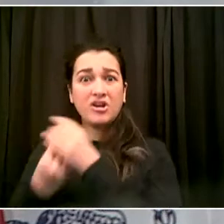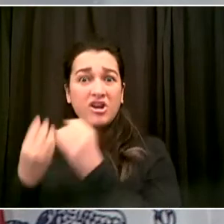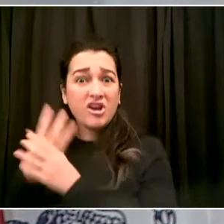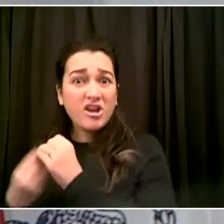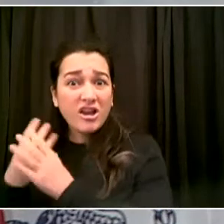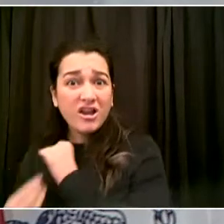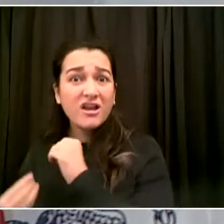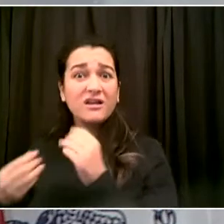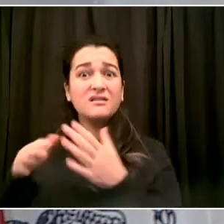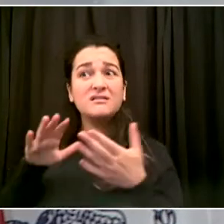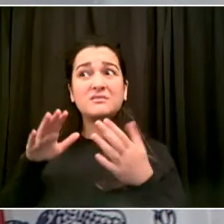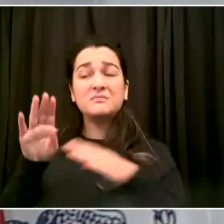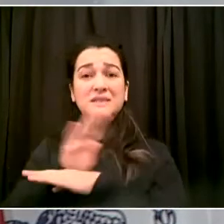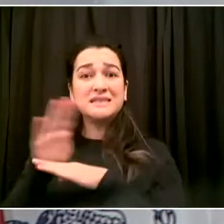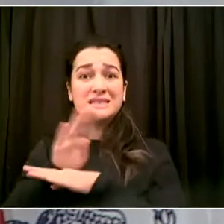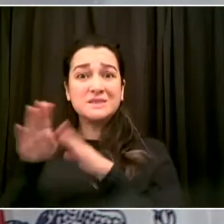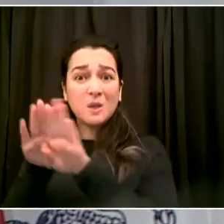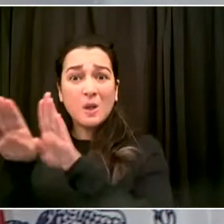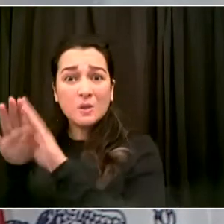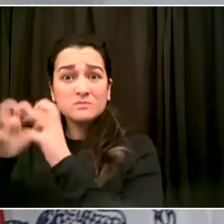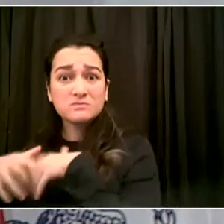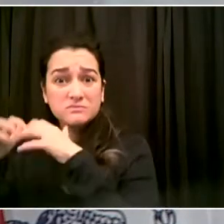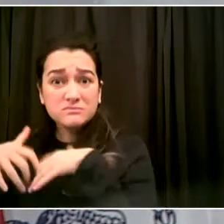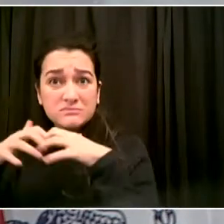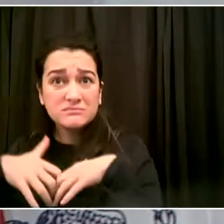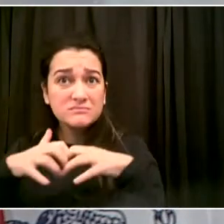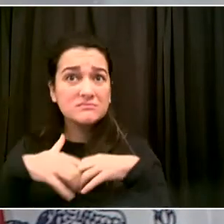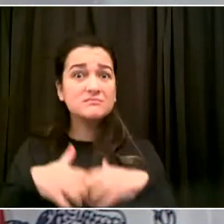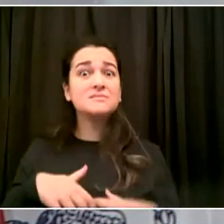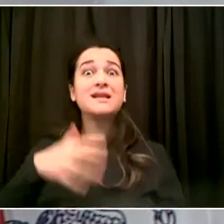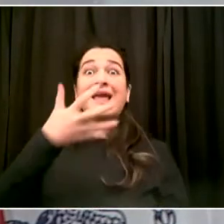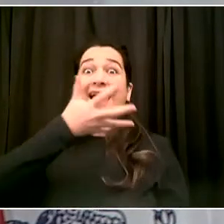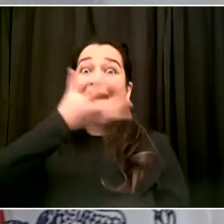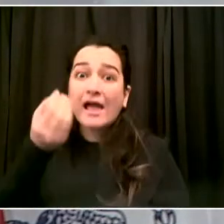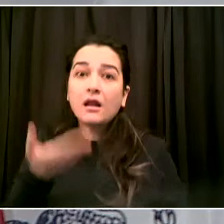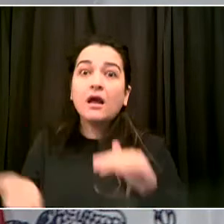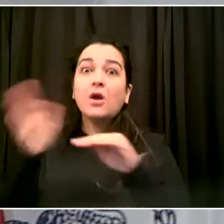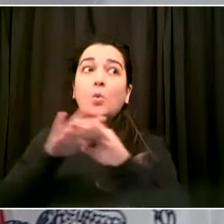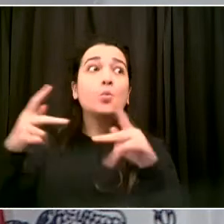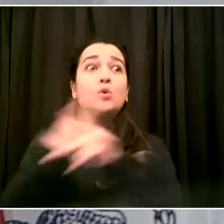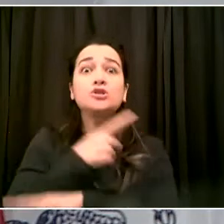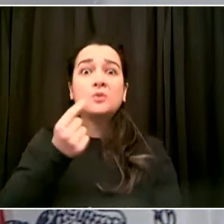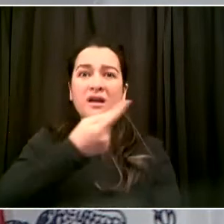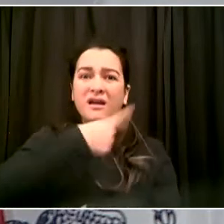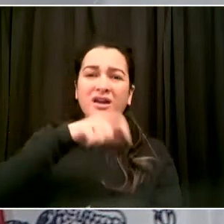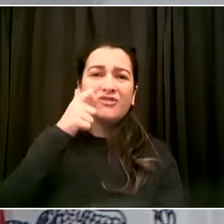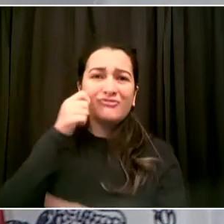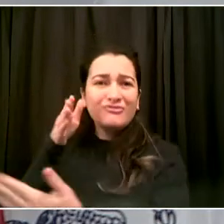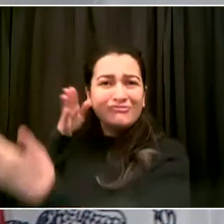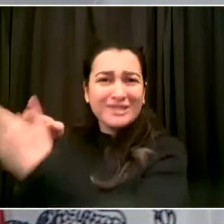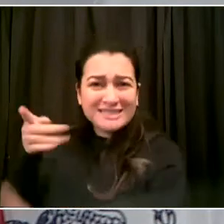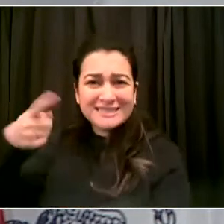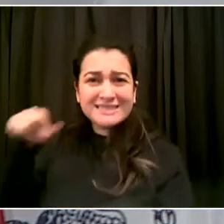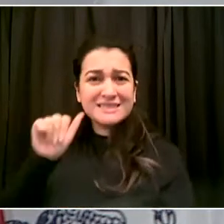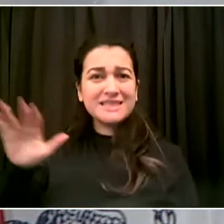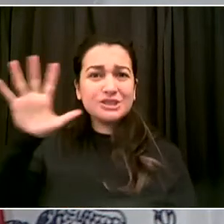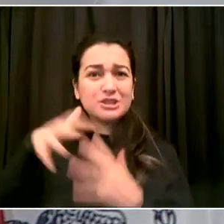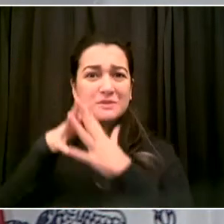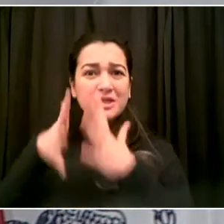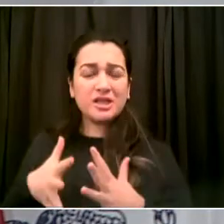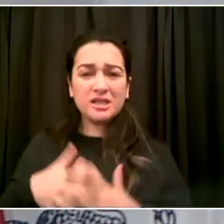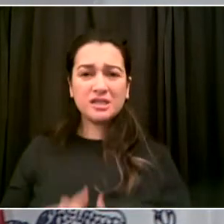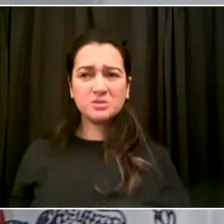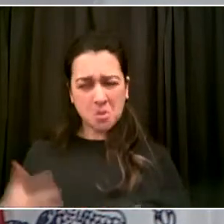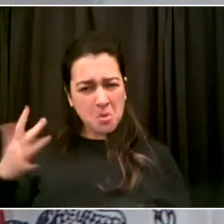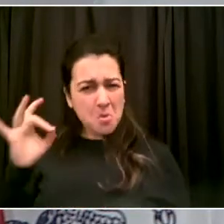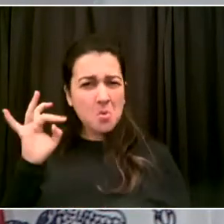before we had a single case in New York City, Asian American communities were suffering discrimination. Asian American businesses